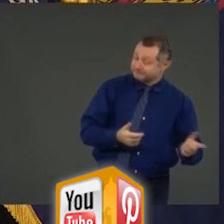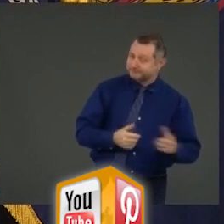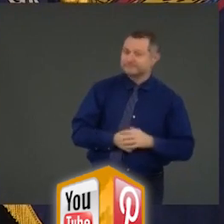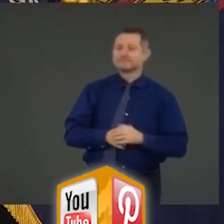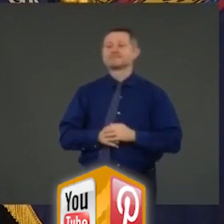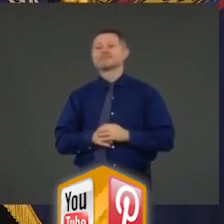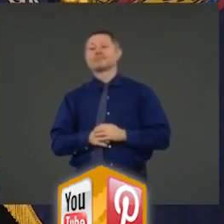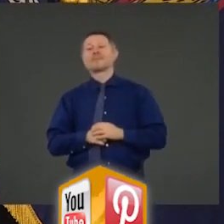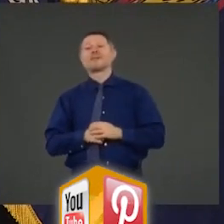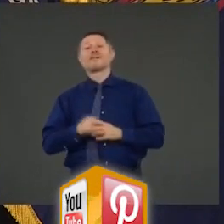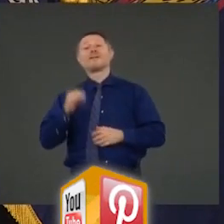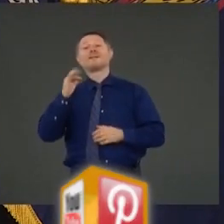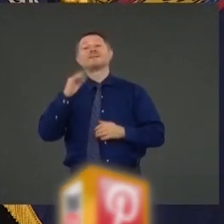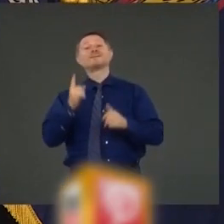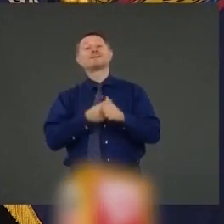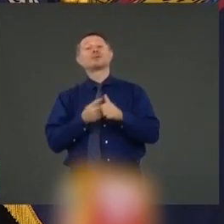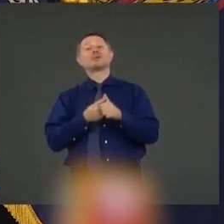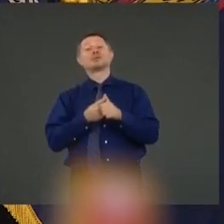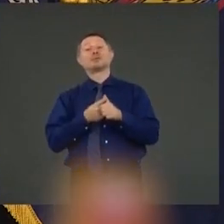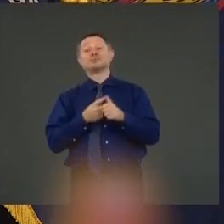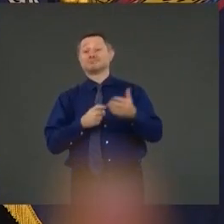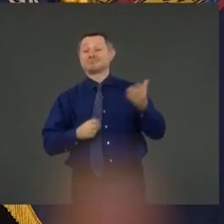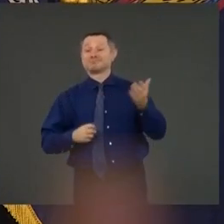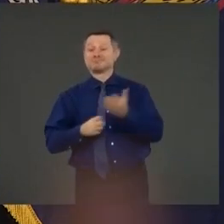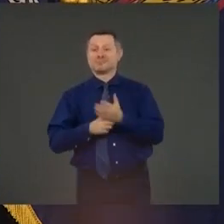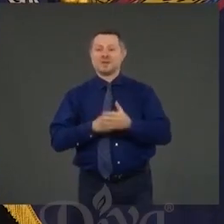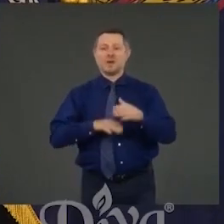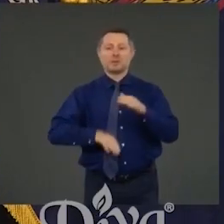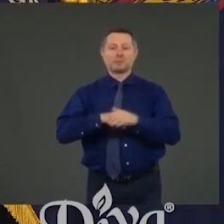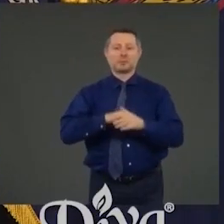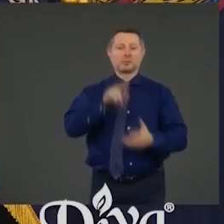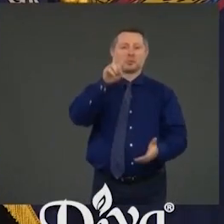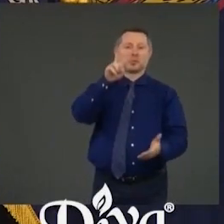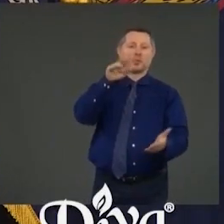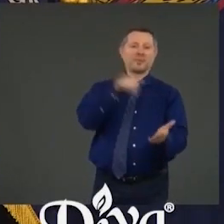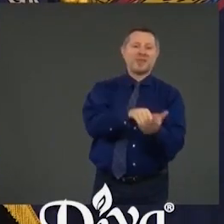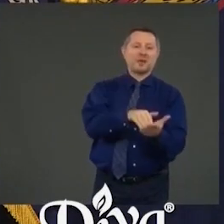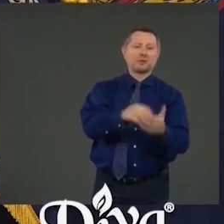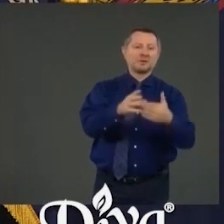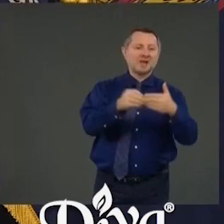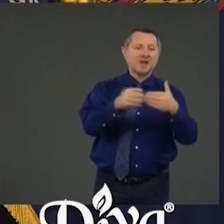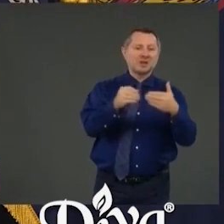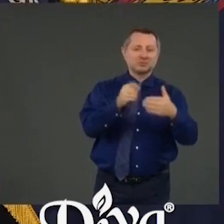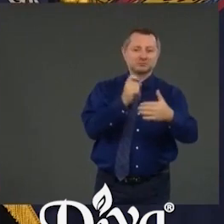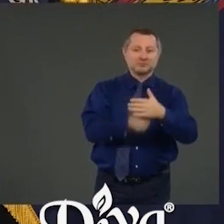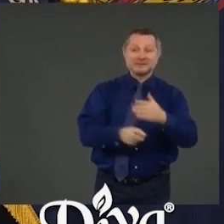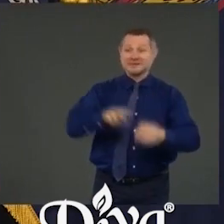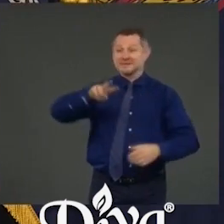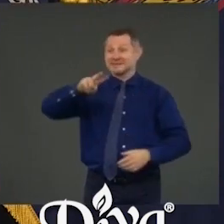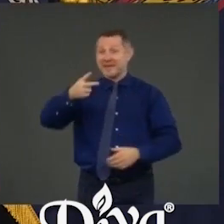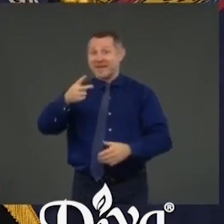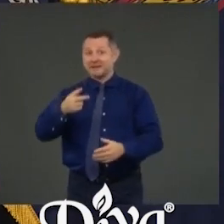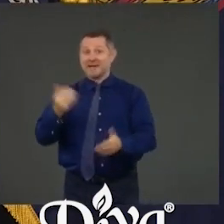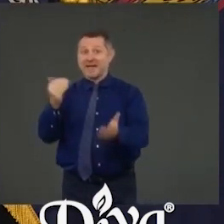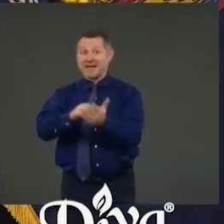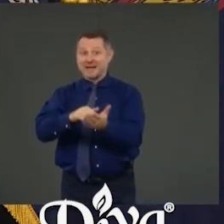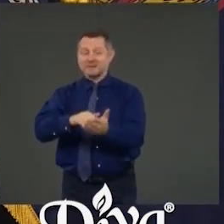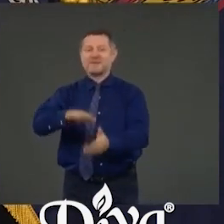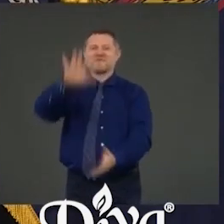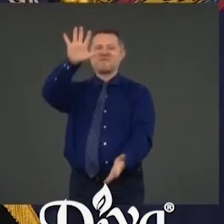$2,000 for the first first violation, $5,000 for the second, up to $10,000 if you cause